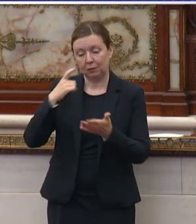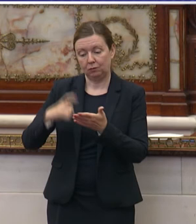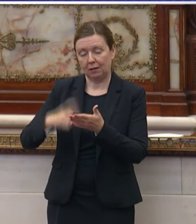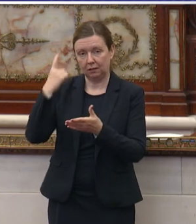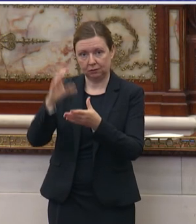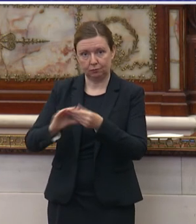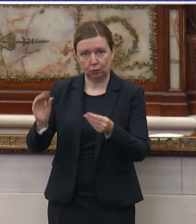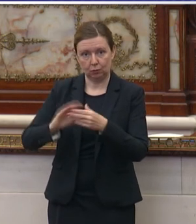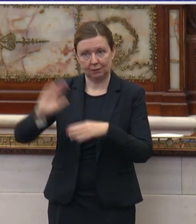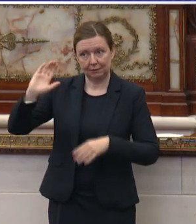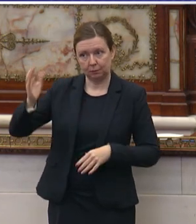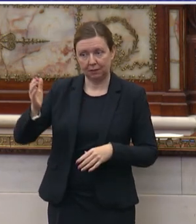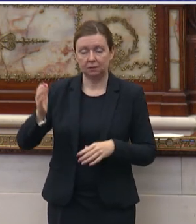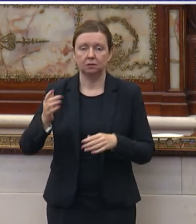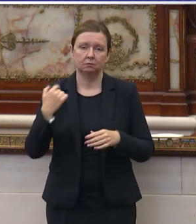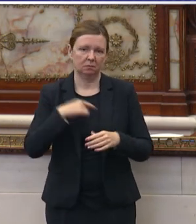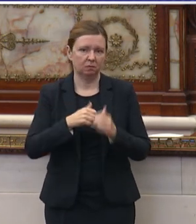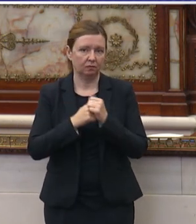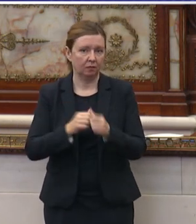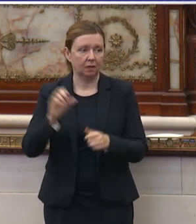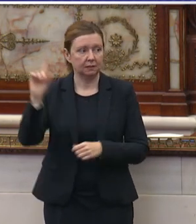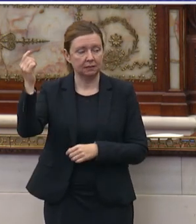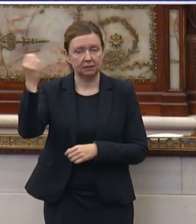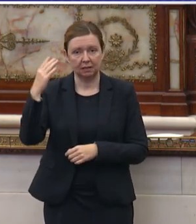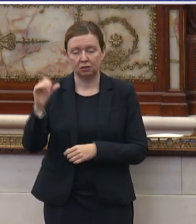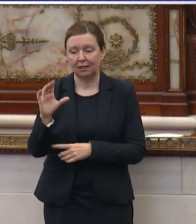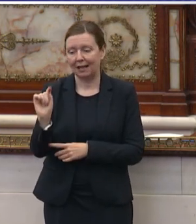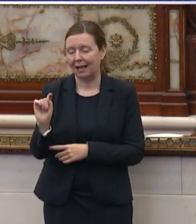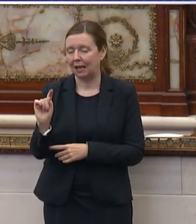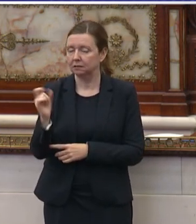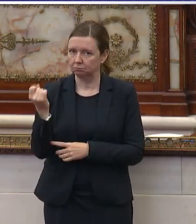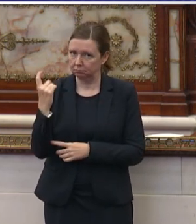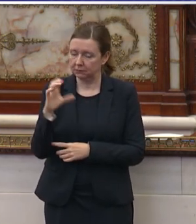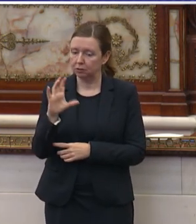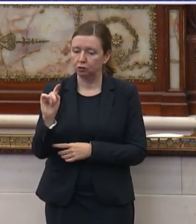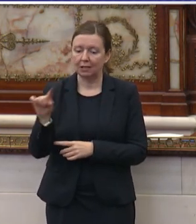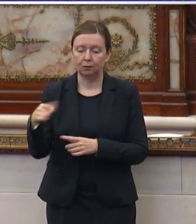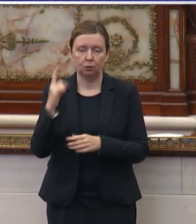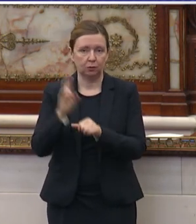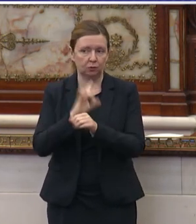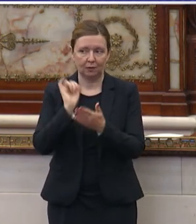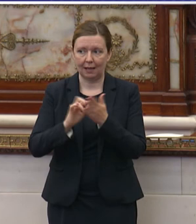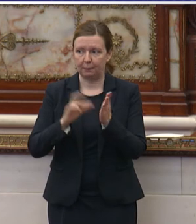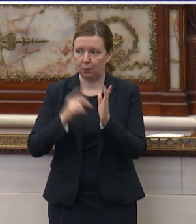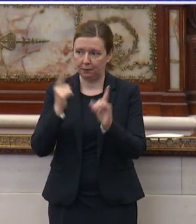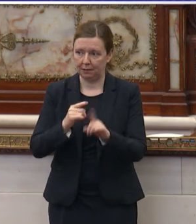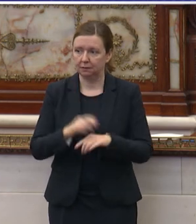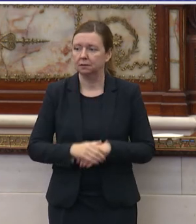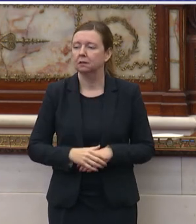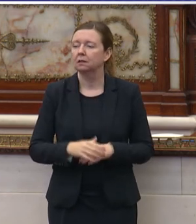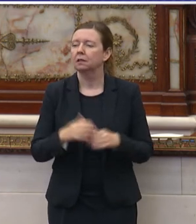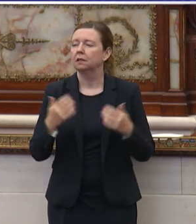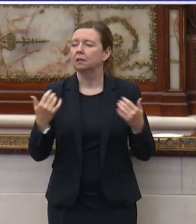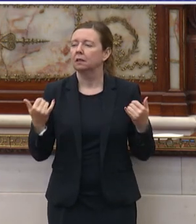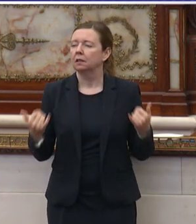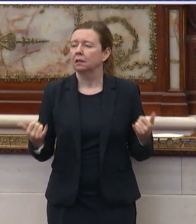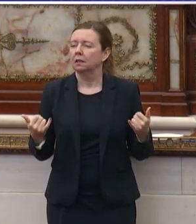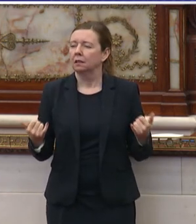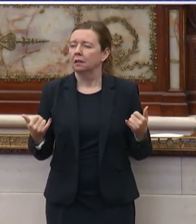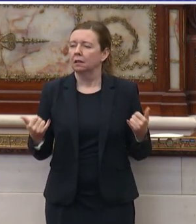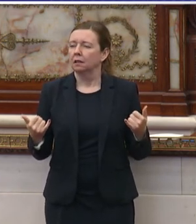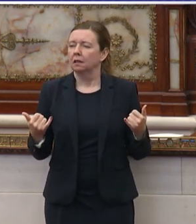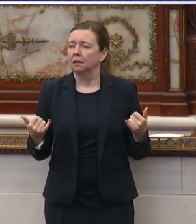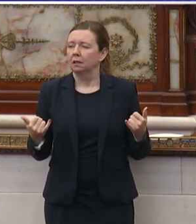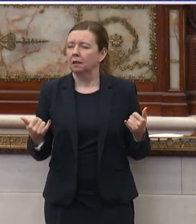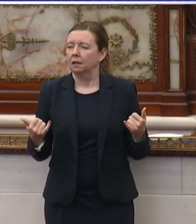recognized. In order to comply with the Sunshine Act, the chat feature must only be used for this particular purpose. With that said, are there any speeches on